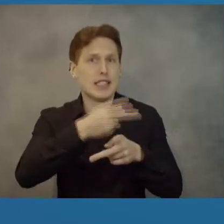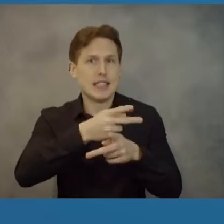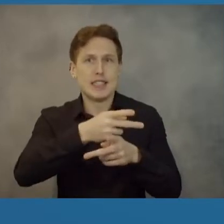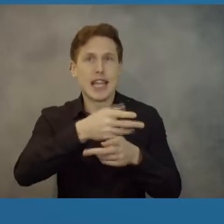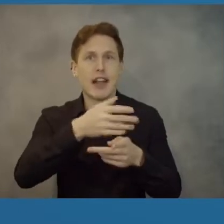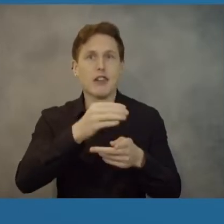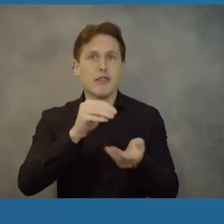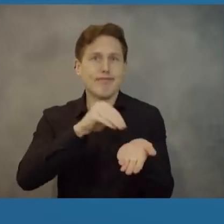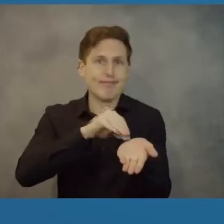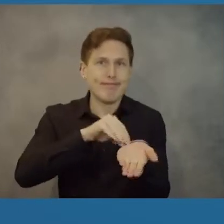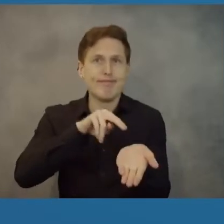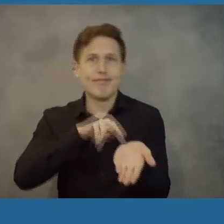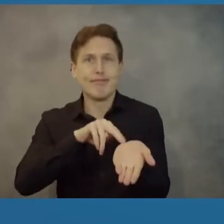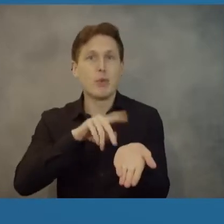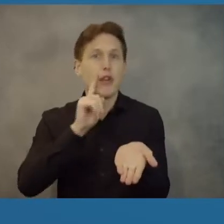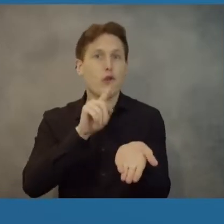law